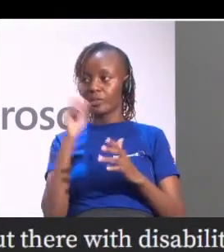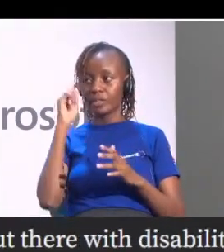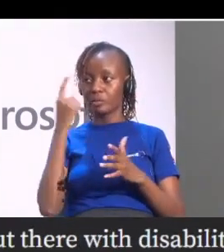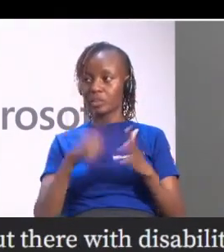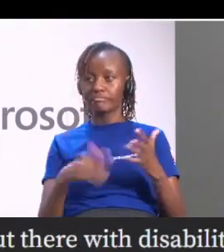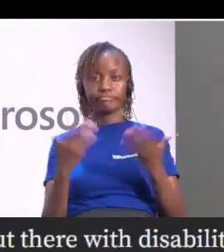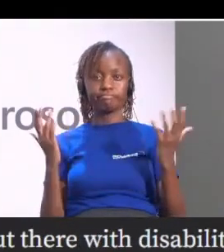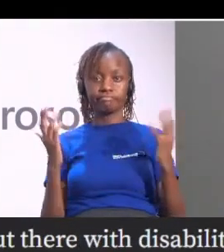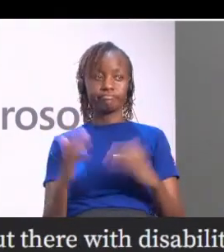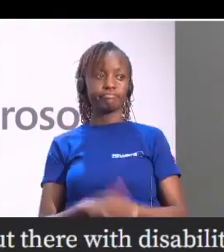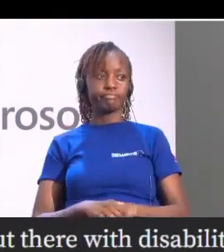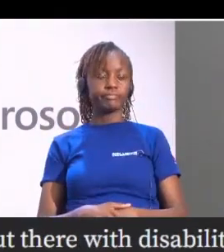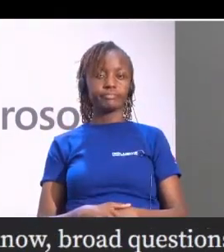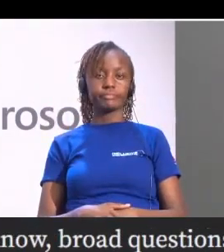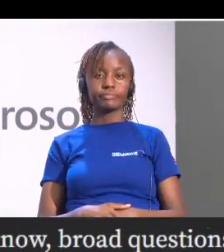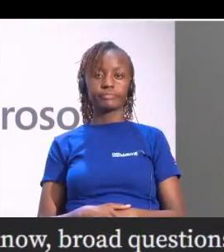that?